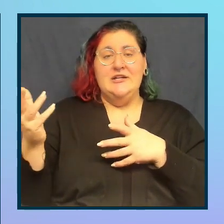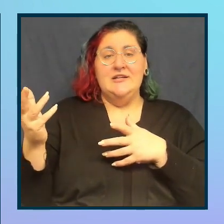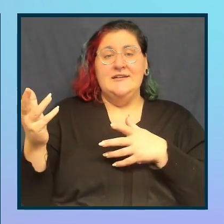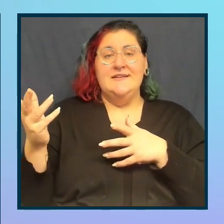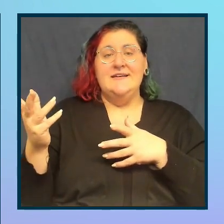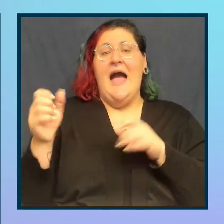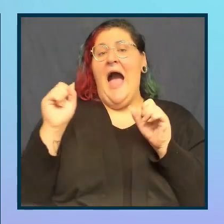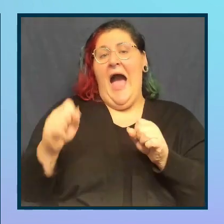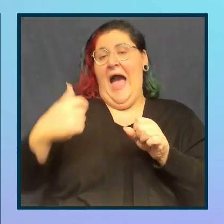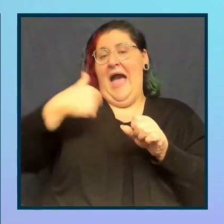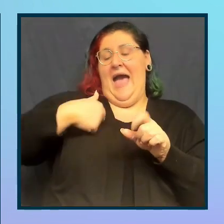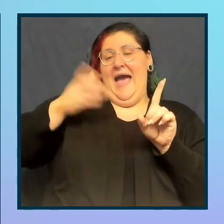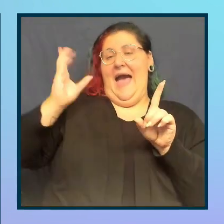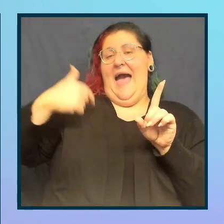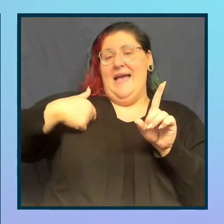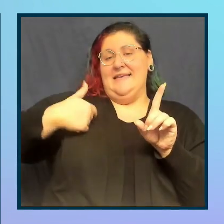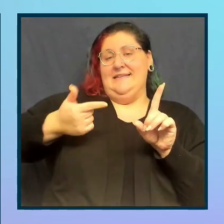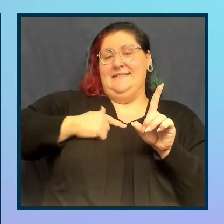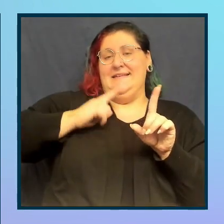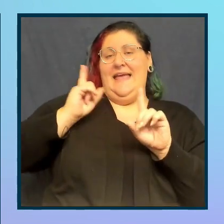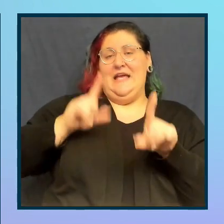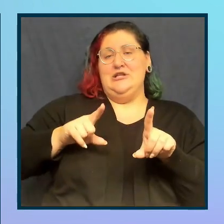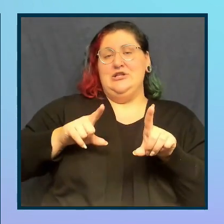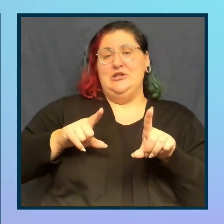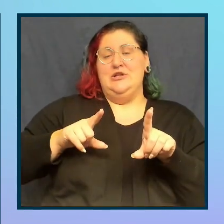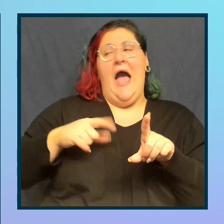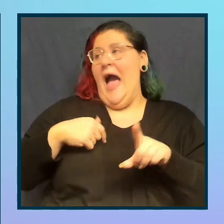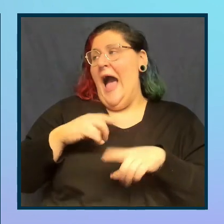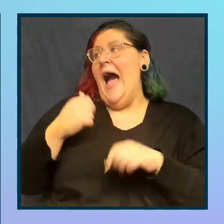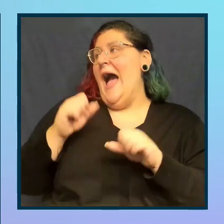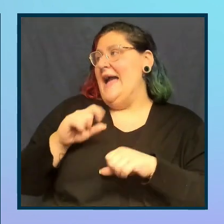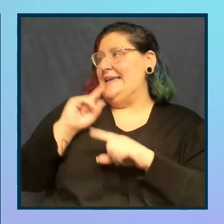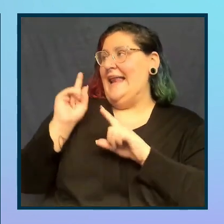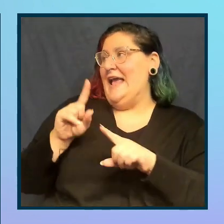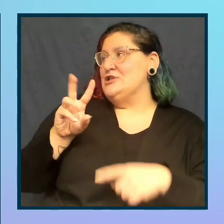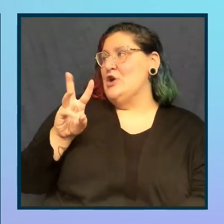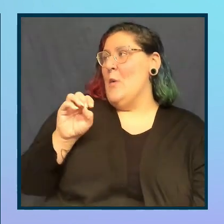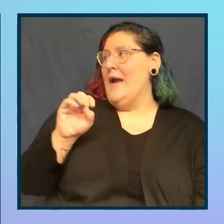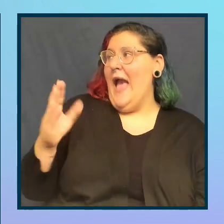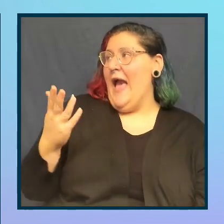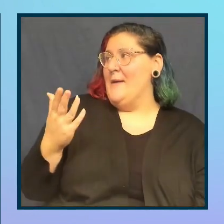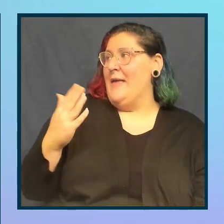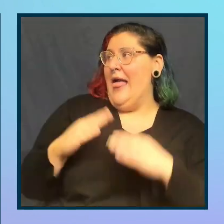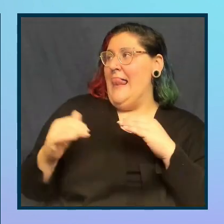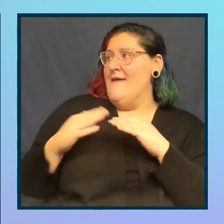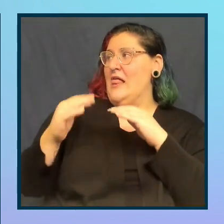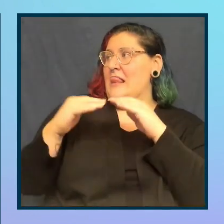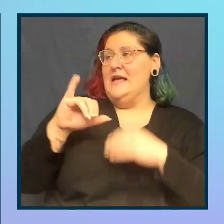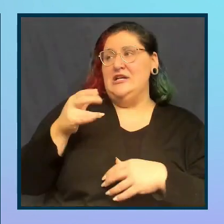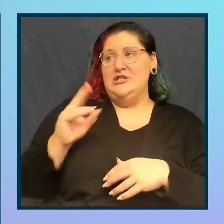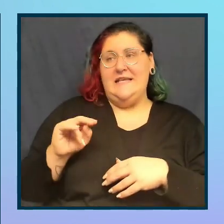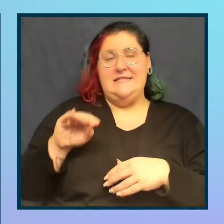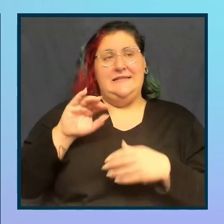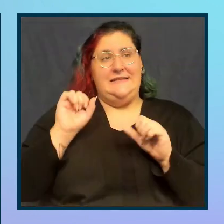I can speak to it a little. I can answer the WCAG and the level, and yeah. Jason can answer how it was coded, and where's my